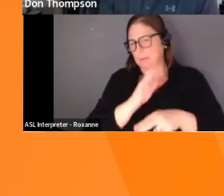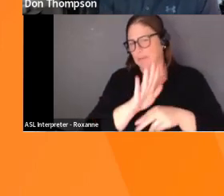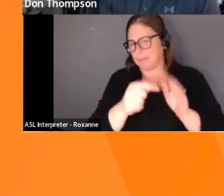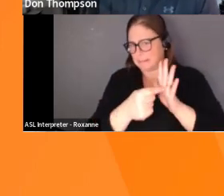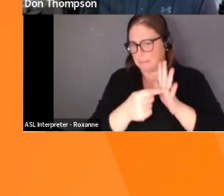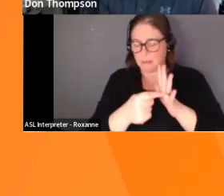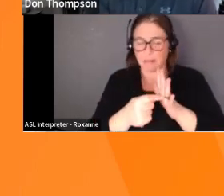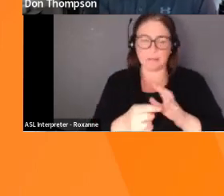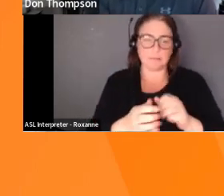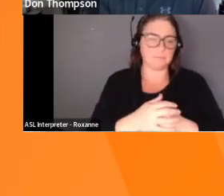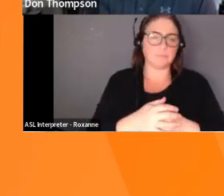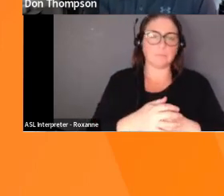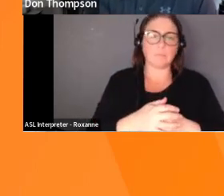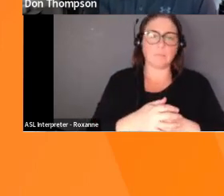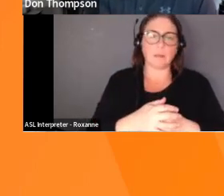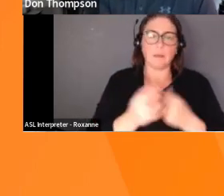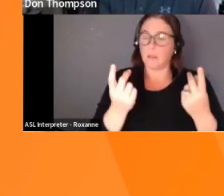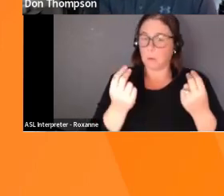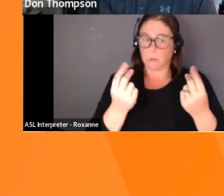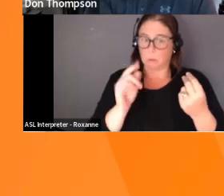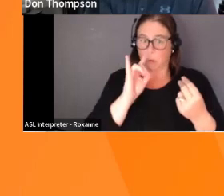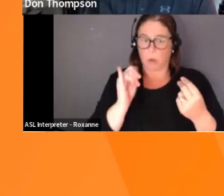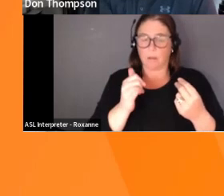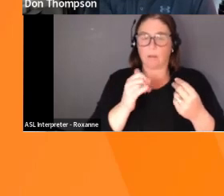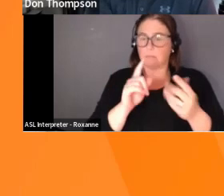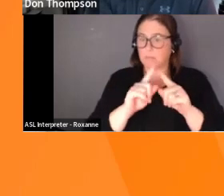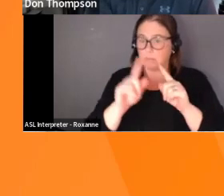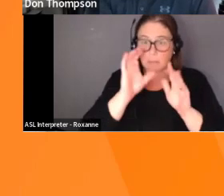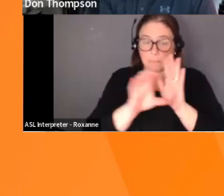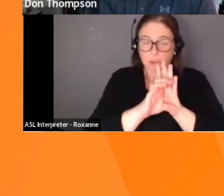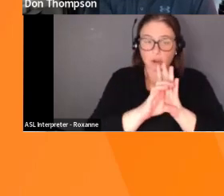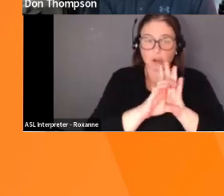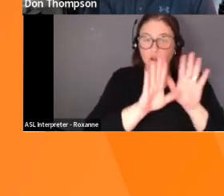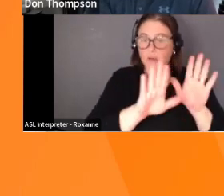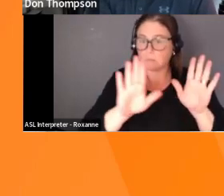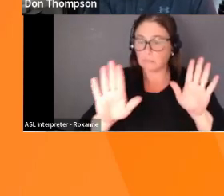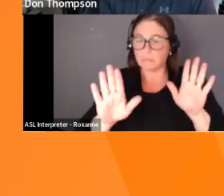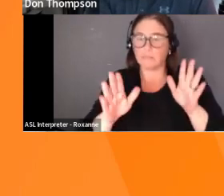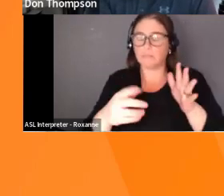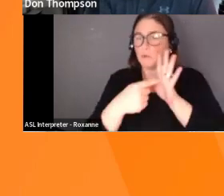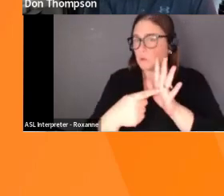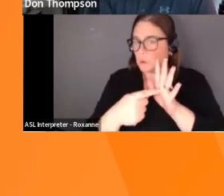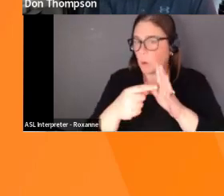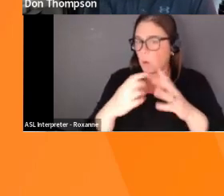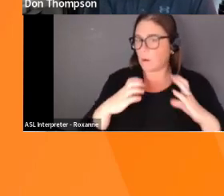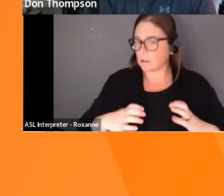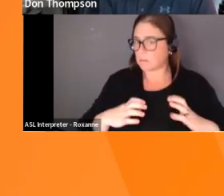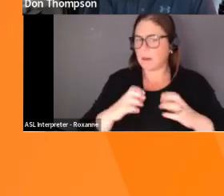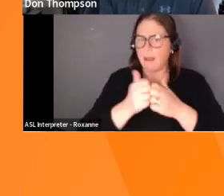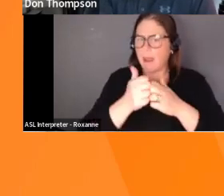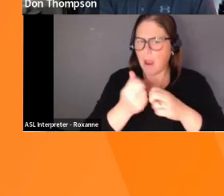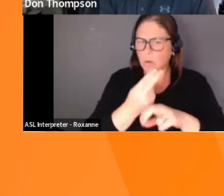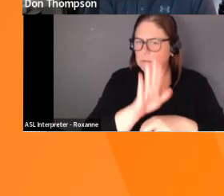what it allows you to do is put different images on how to use the product, different graphics,